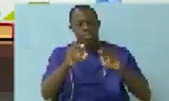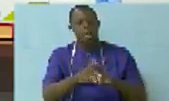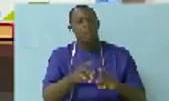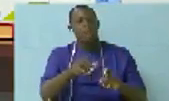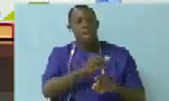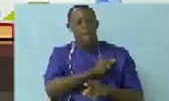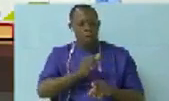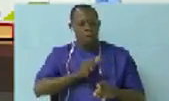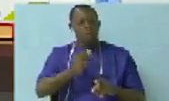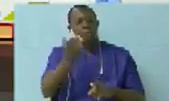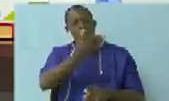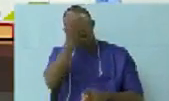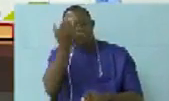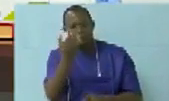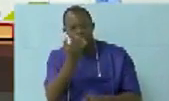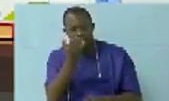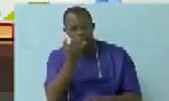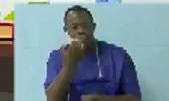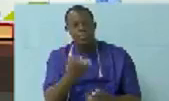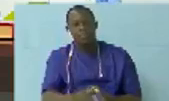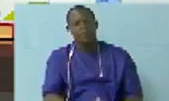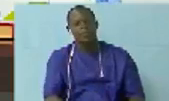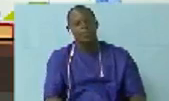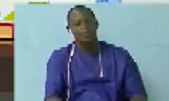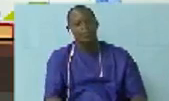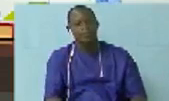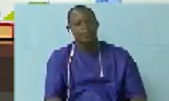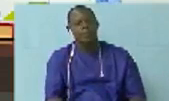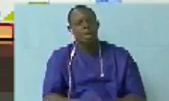Our breakfast